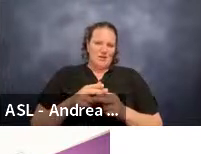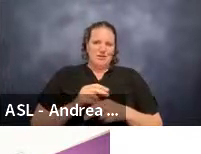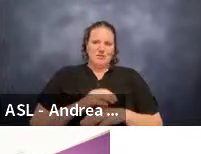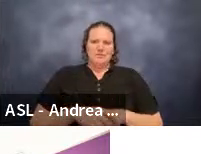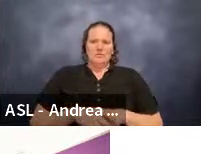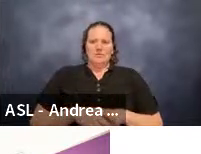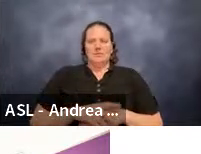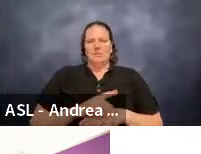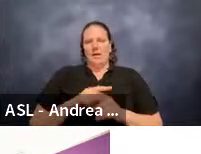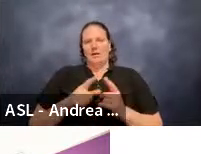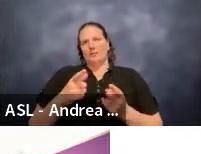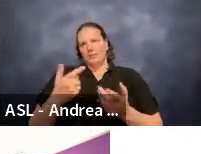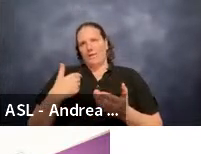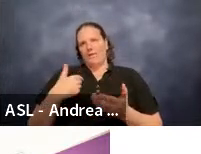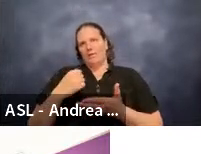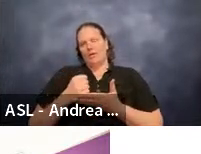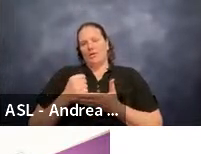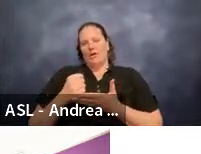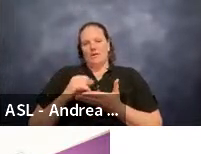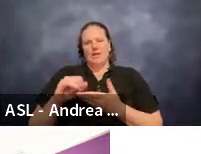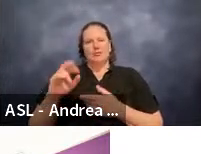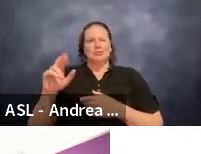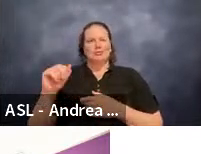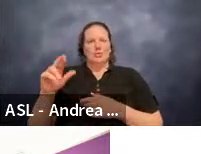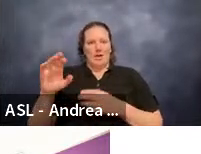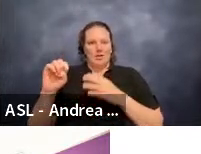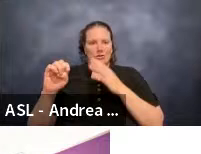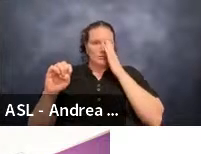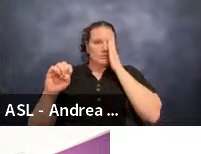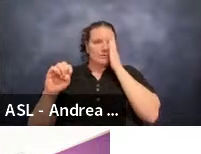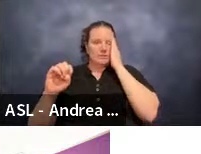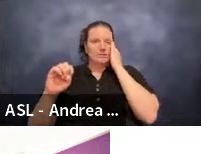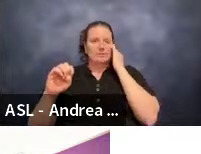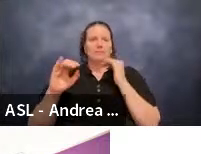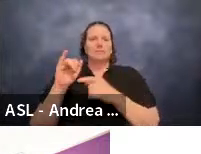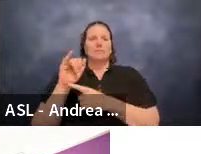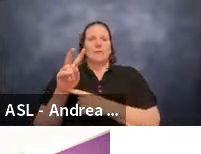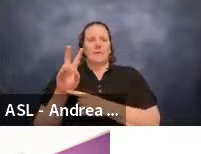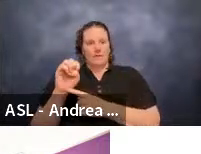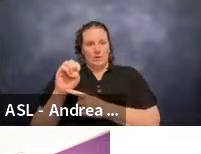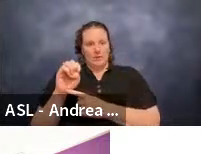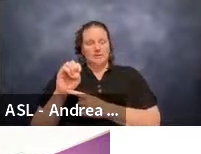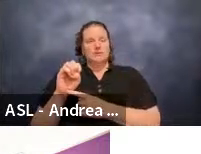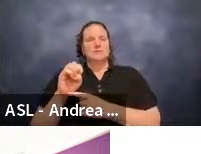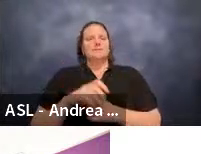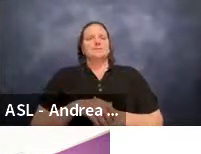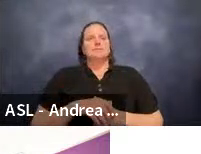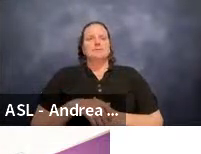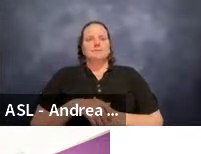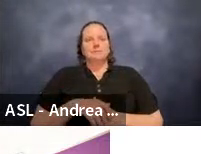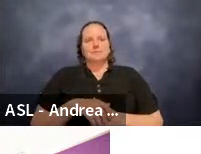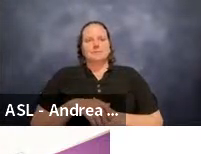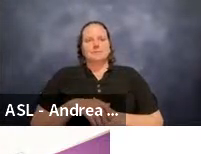I mean, you have your credit card. That's very rare. Invoiced, we have invoiced